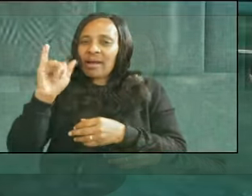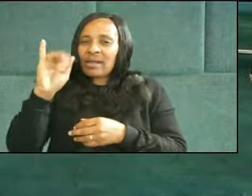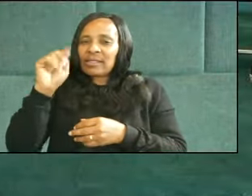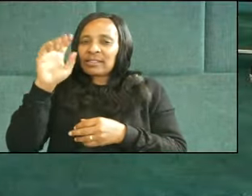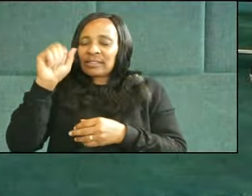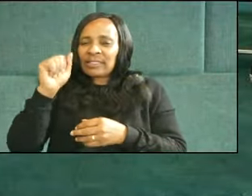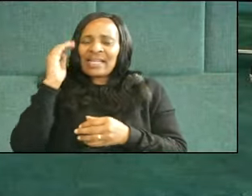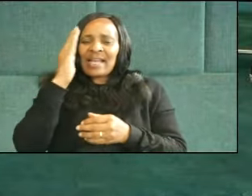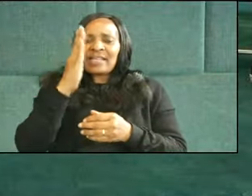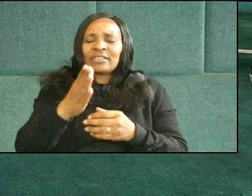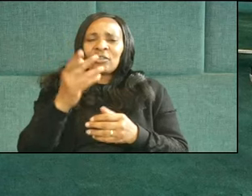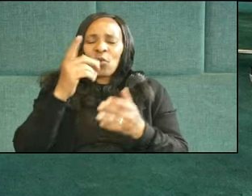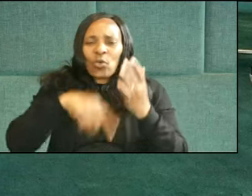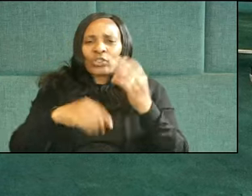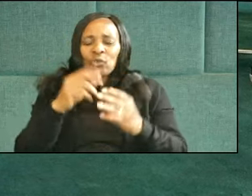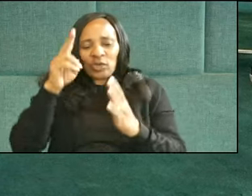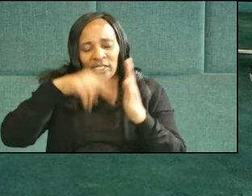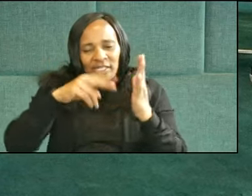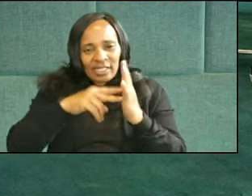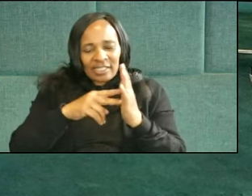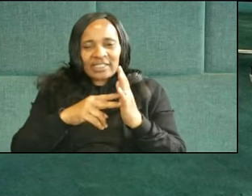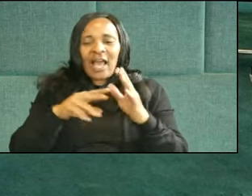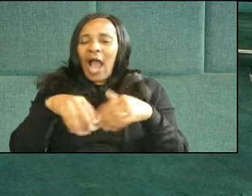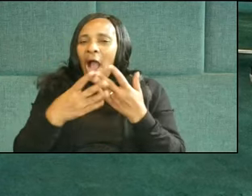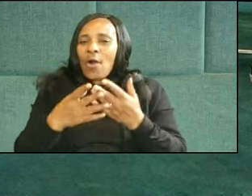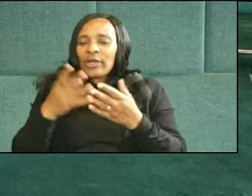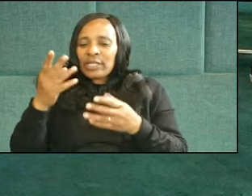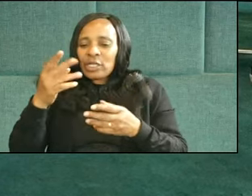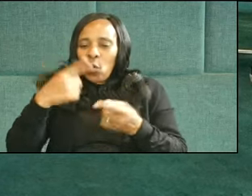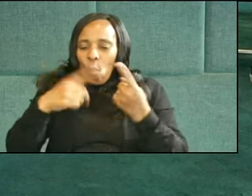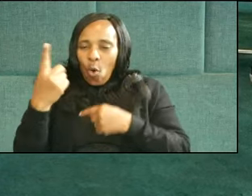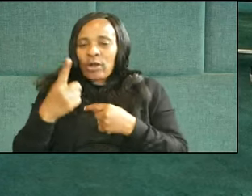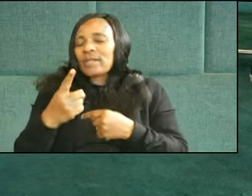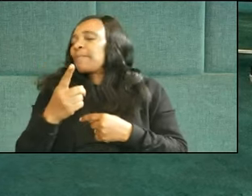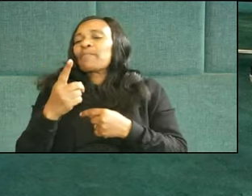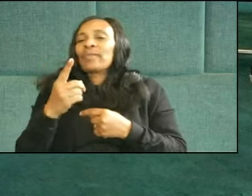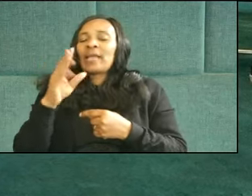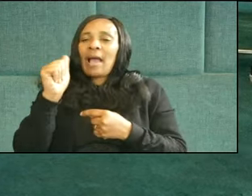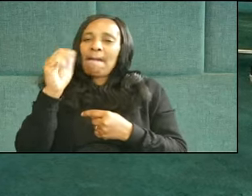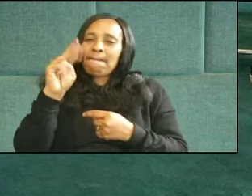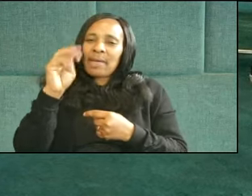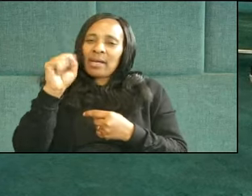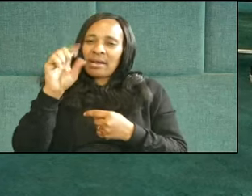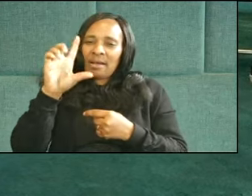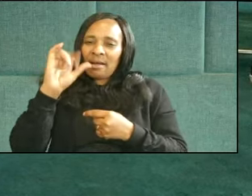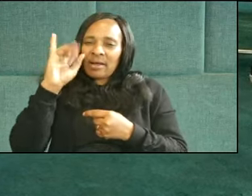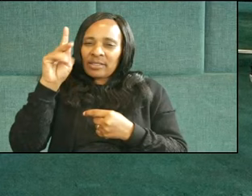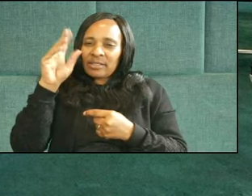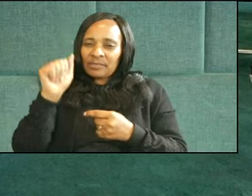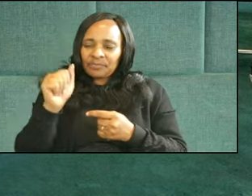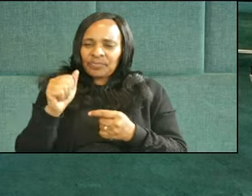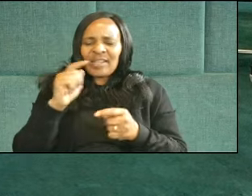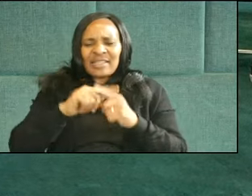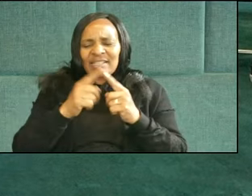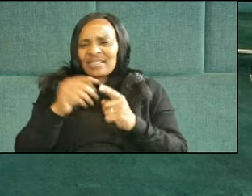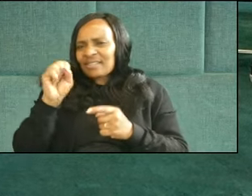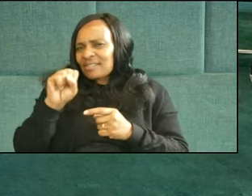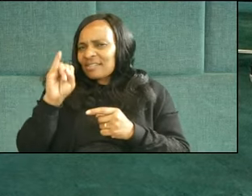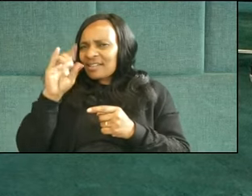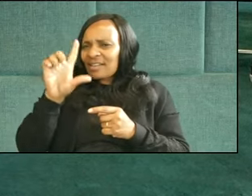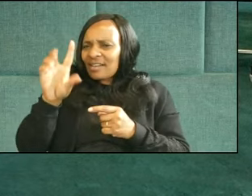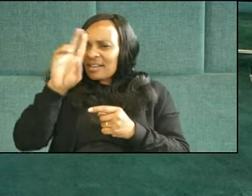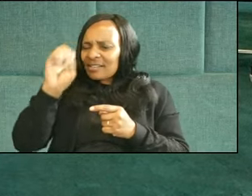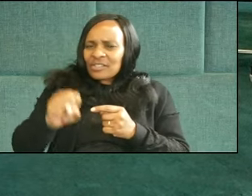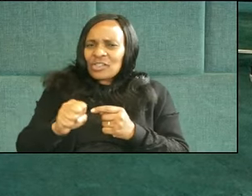what we've been reading about how he defeated the Amalekites as well. Thank you for that, Ashley. Silas, what verse speaks to you here? And